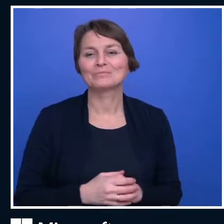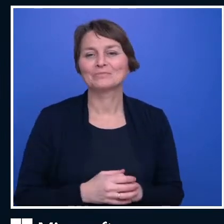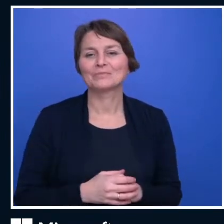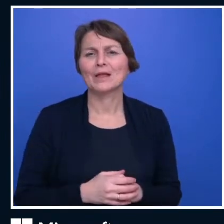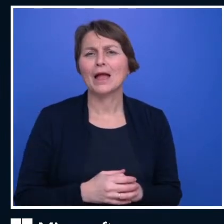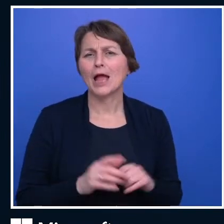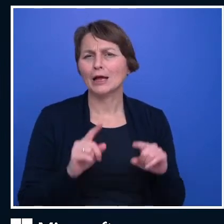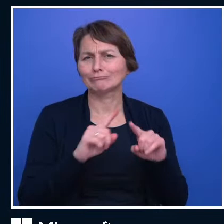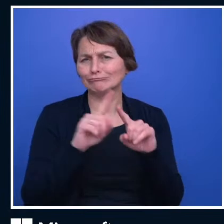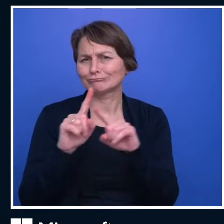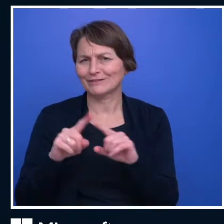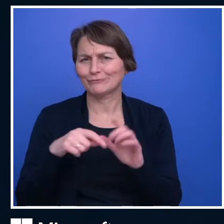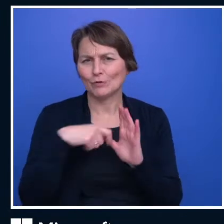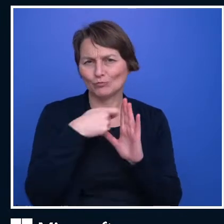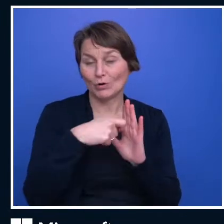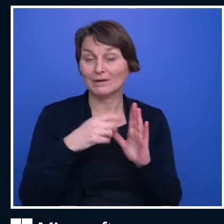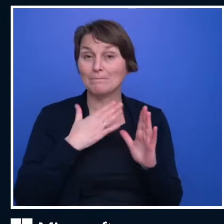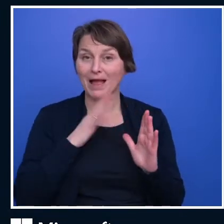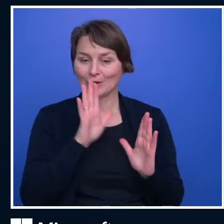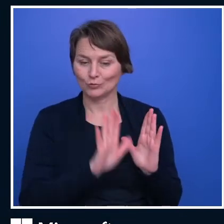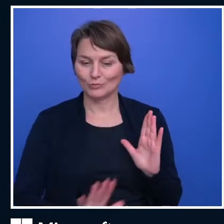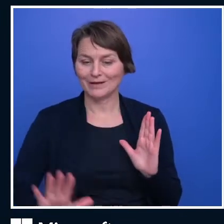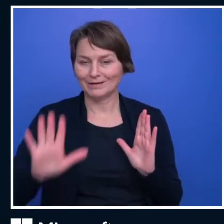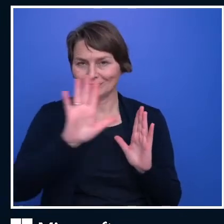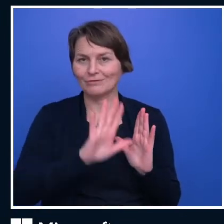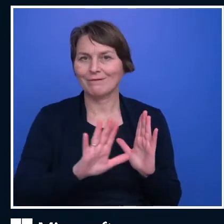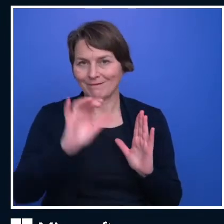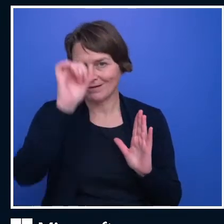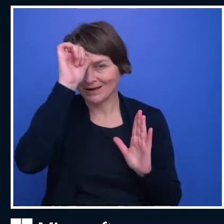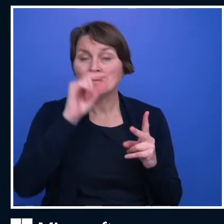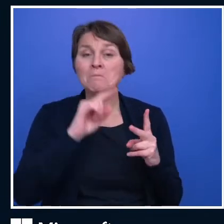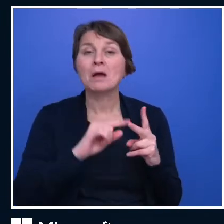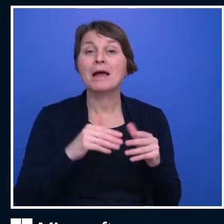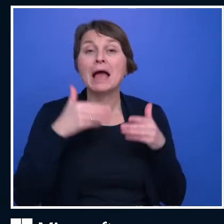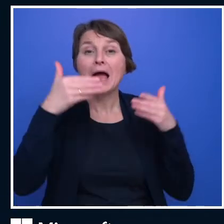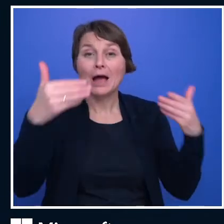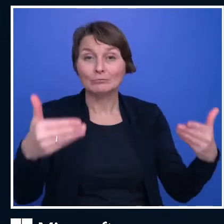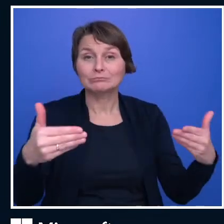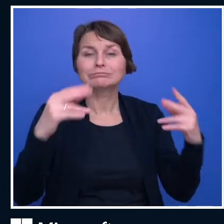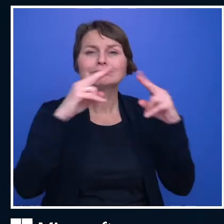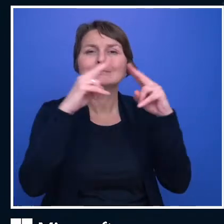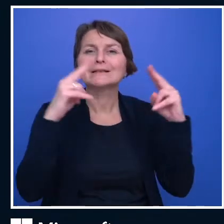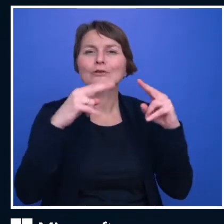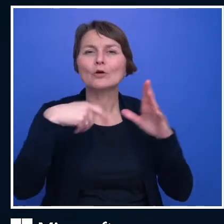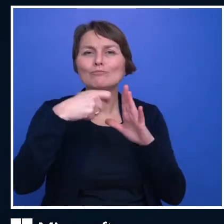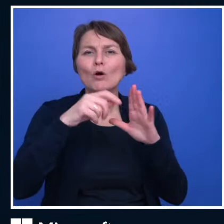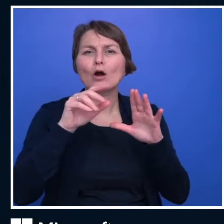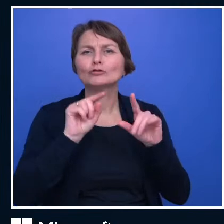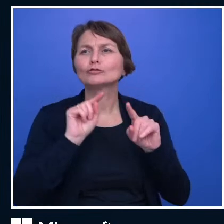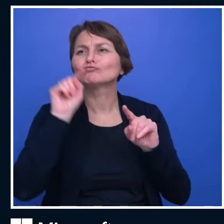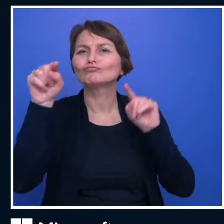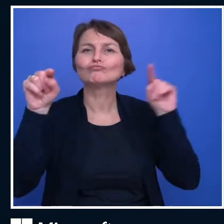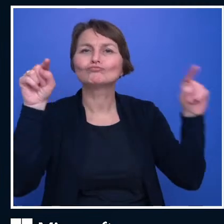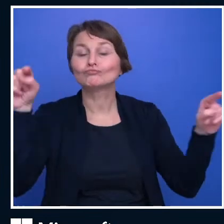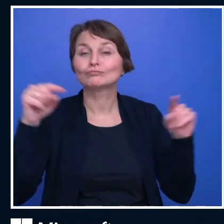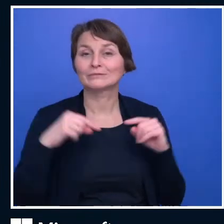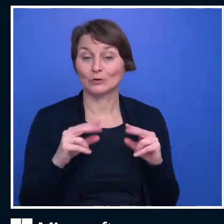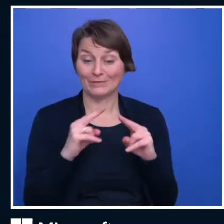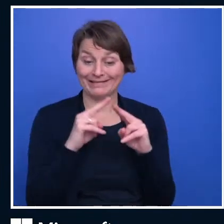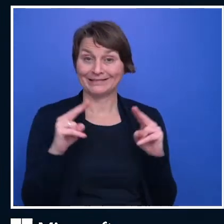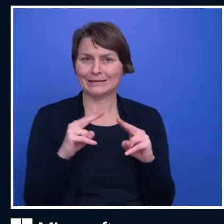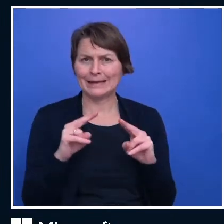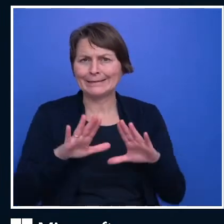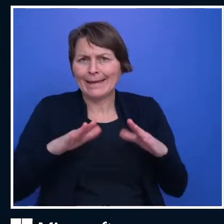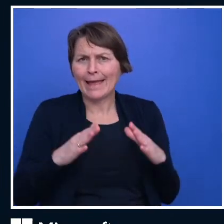projects within my region in India and also international projects. So as far as talking about international contributions,